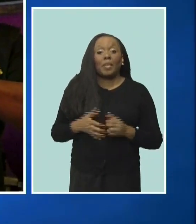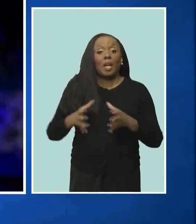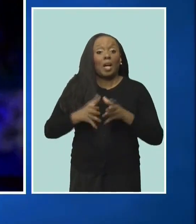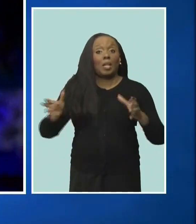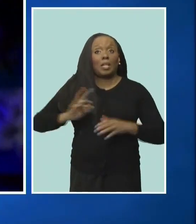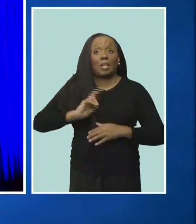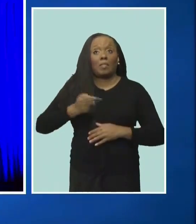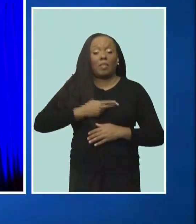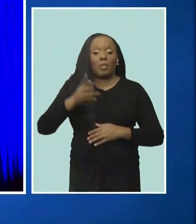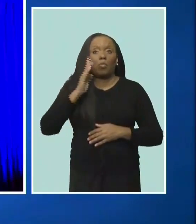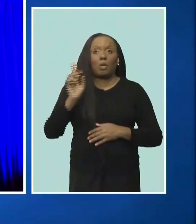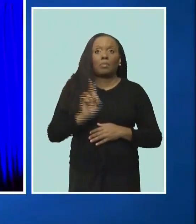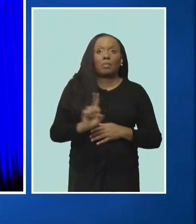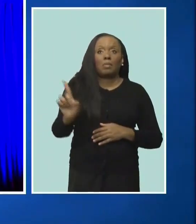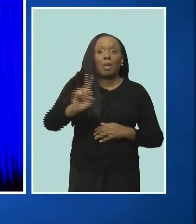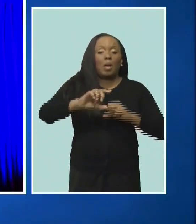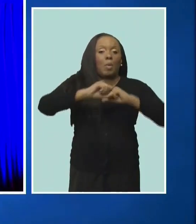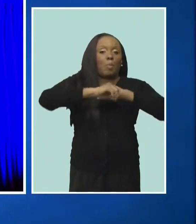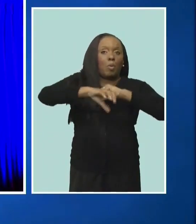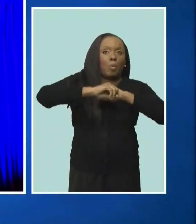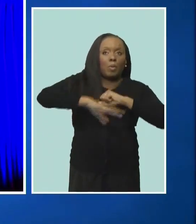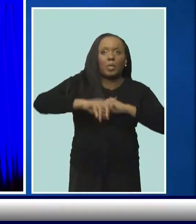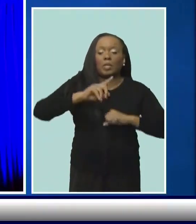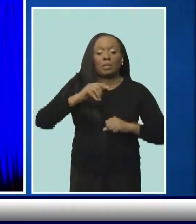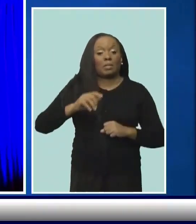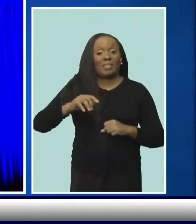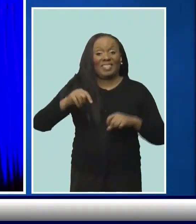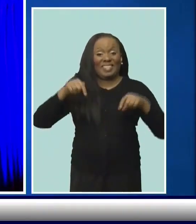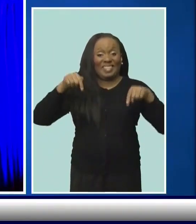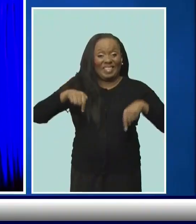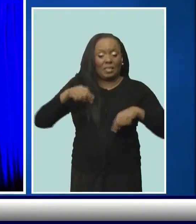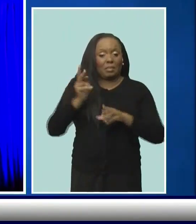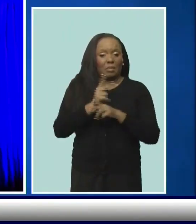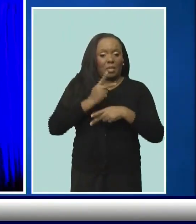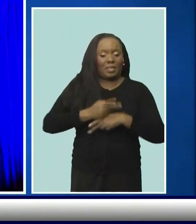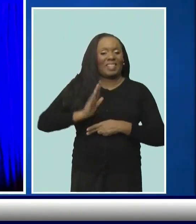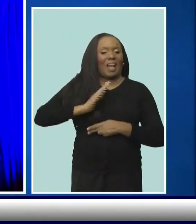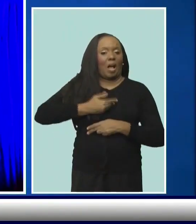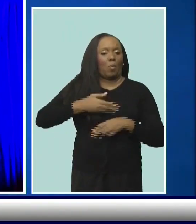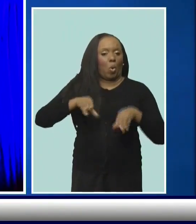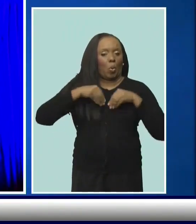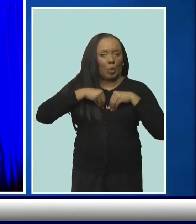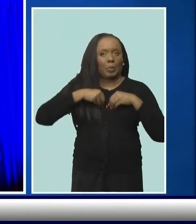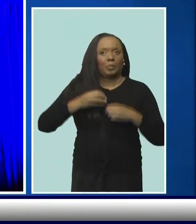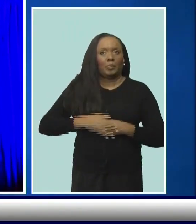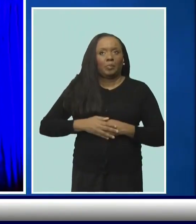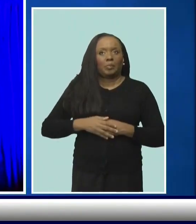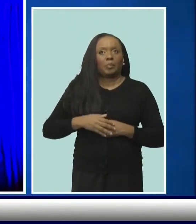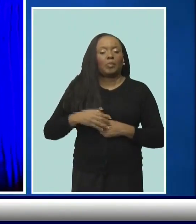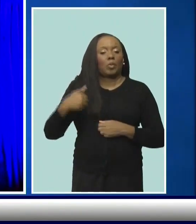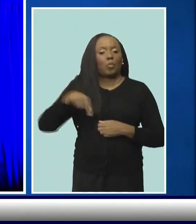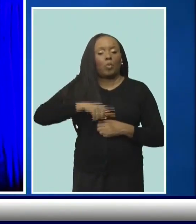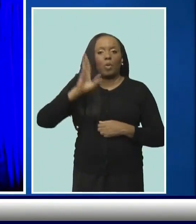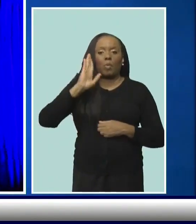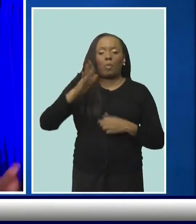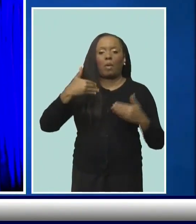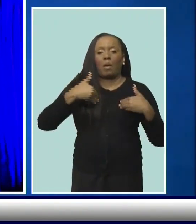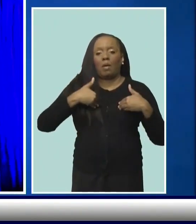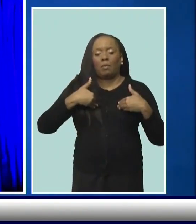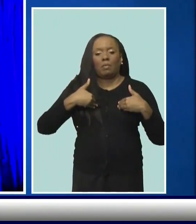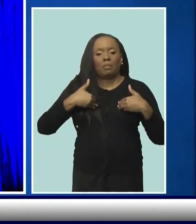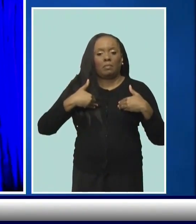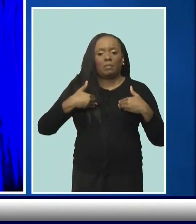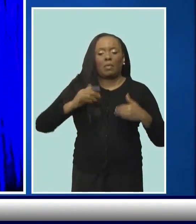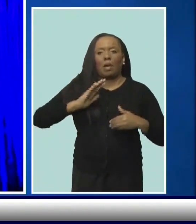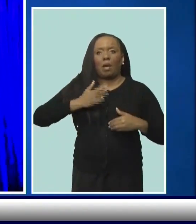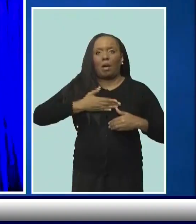product. It's a Barbadian product. When our distillery is up and running, and we are going to be doing some tours at a later